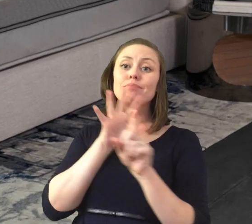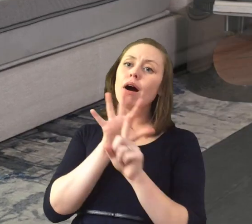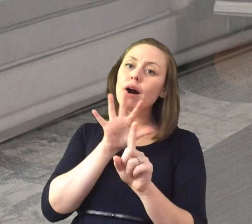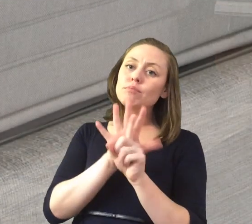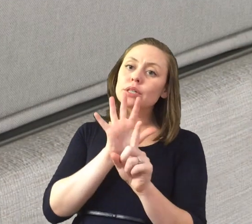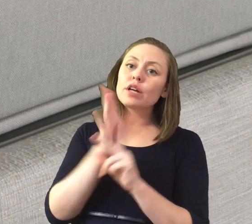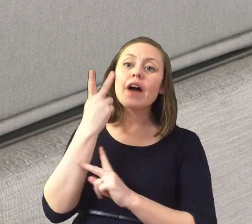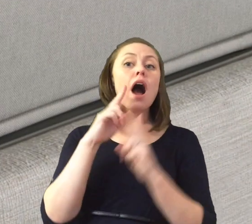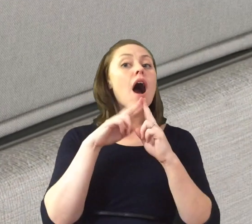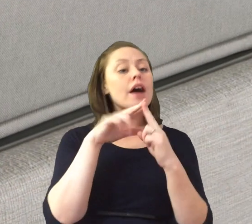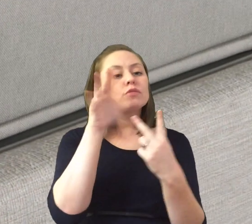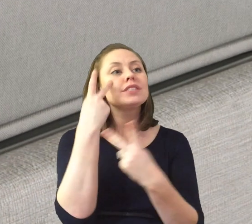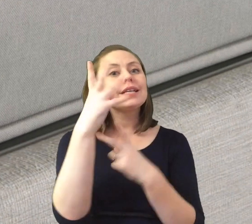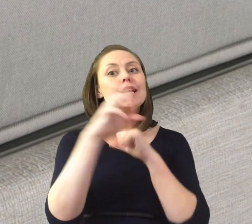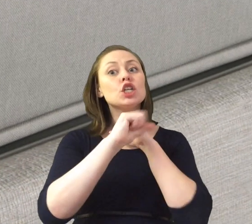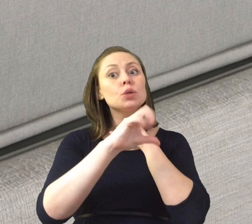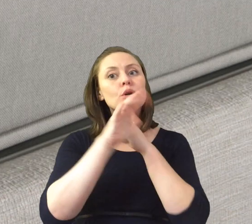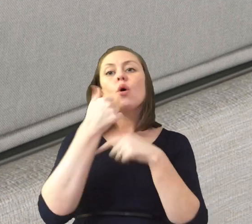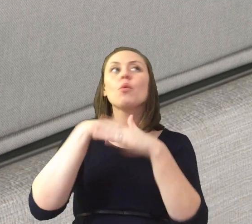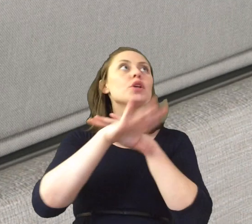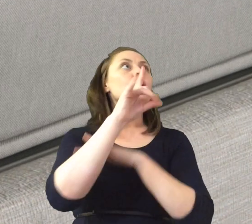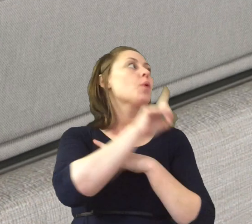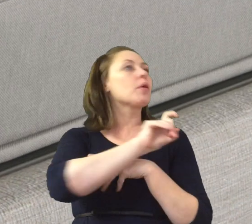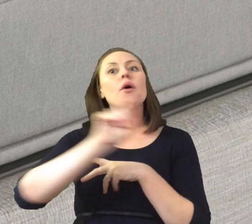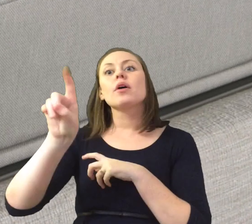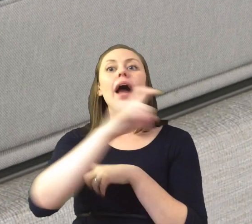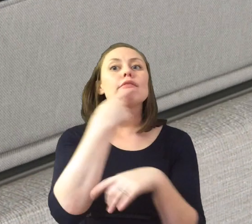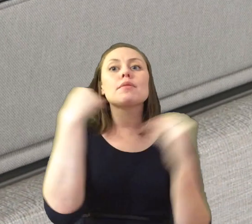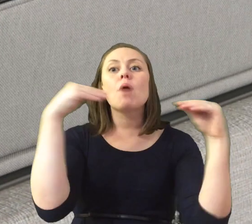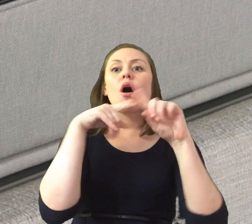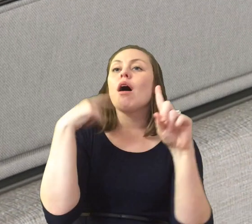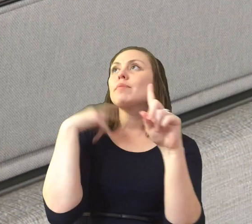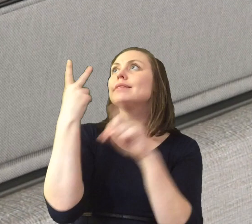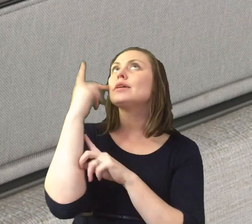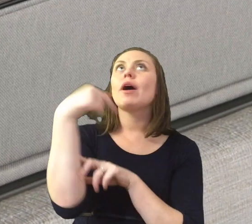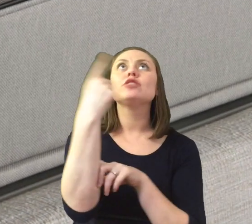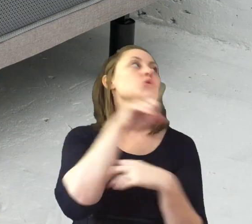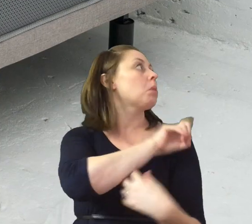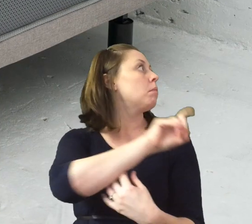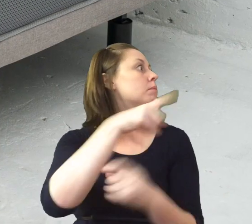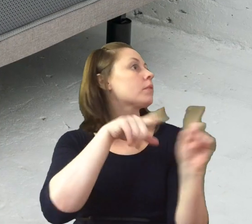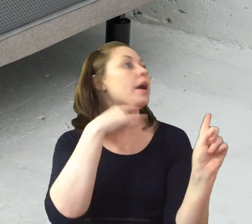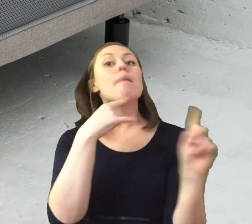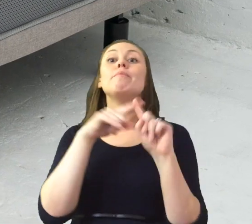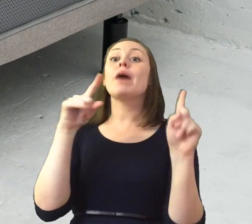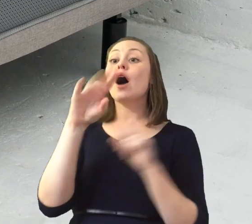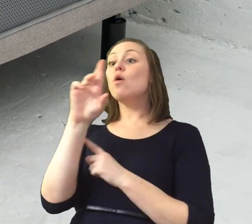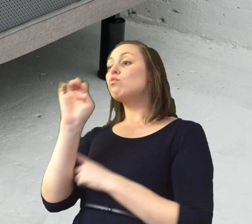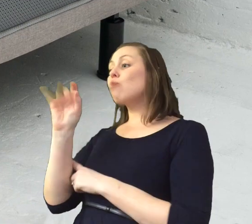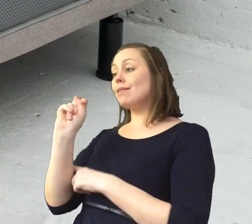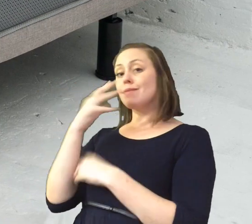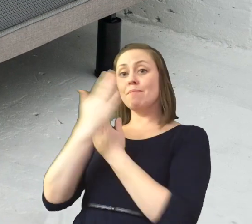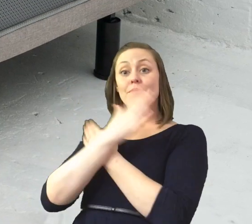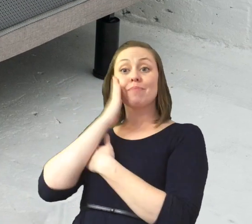really popular. You've probably either seen commercials or even when you're walking in the mall, you might see one as you're walking by. ReST bed is